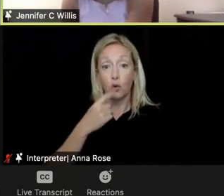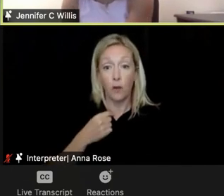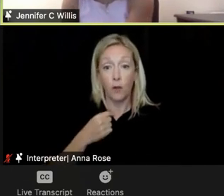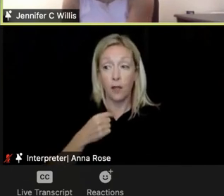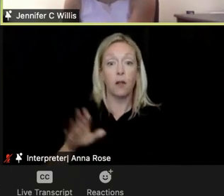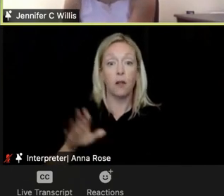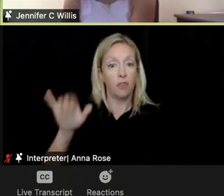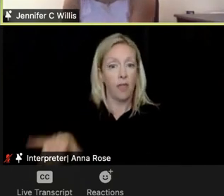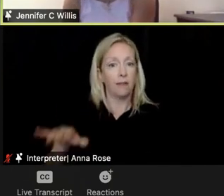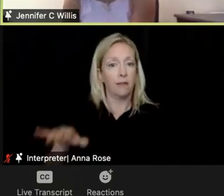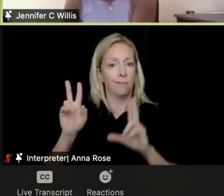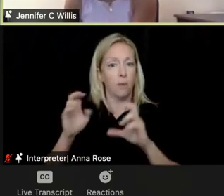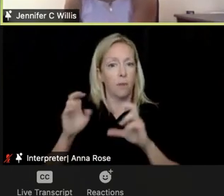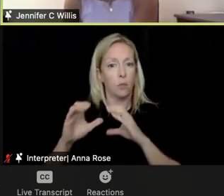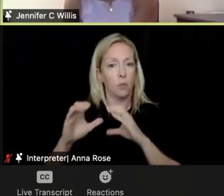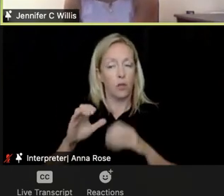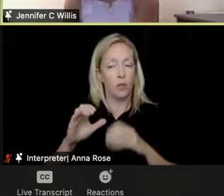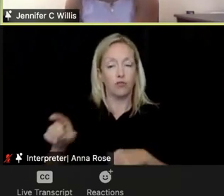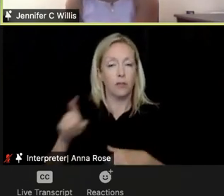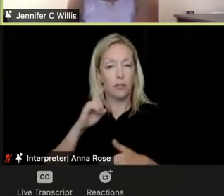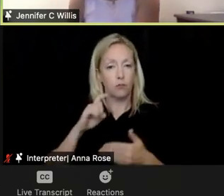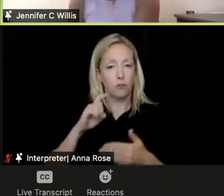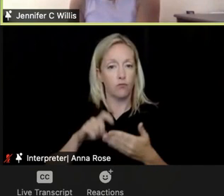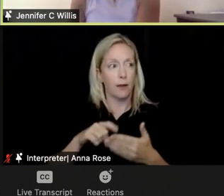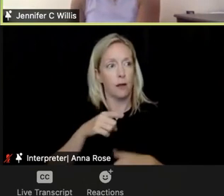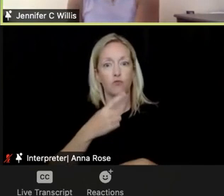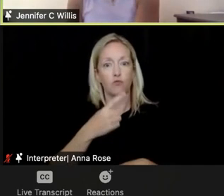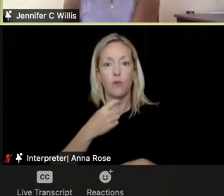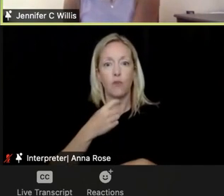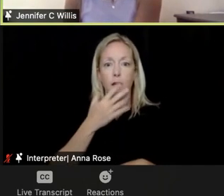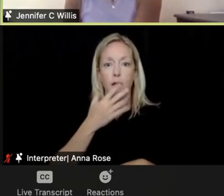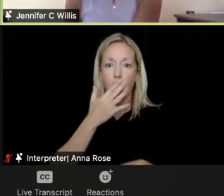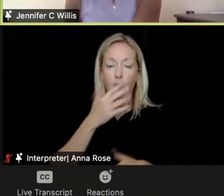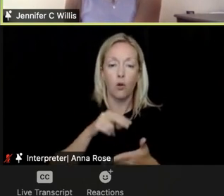and communicating that he recognized, that he was seeing something.